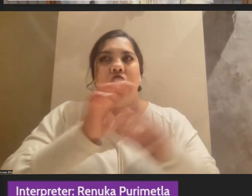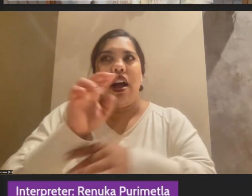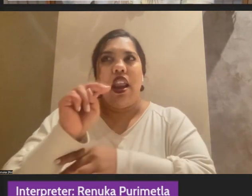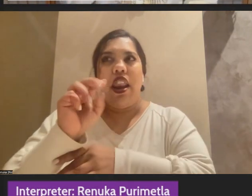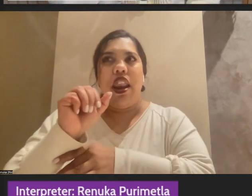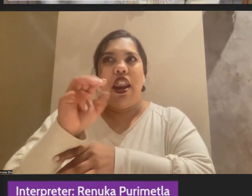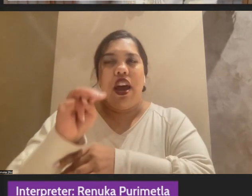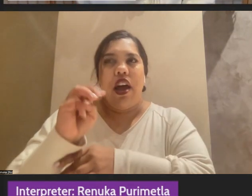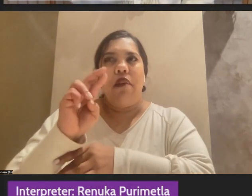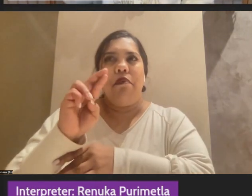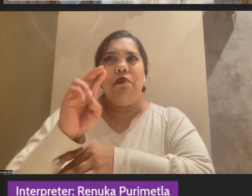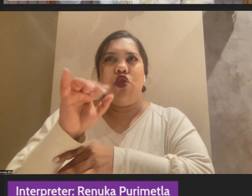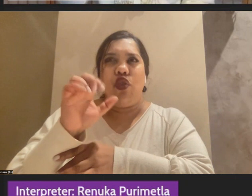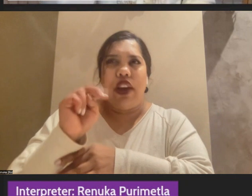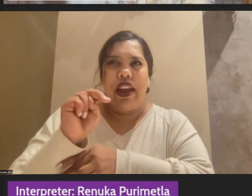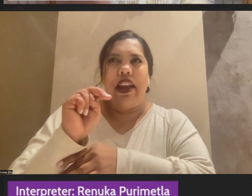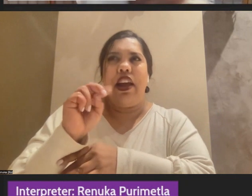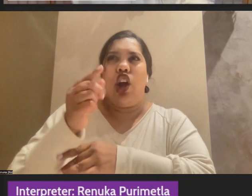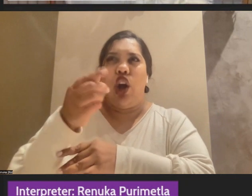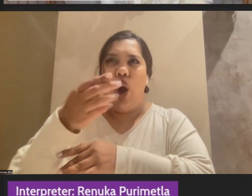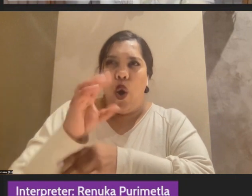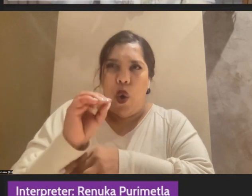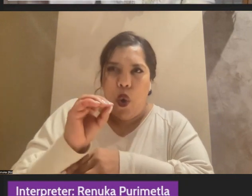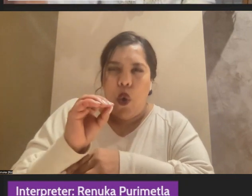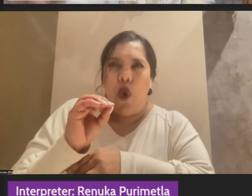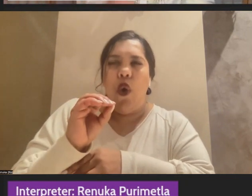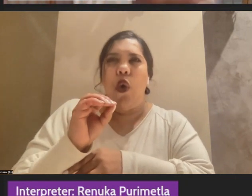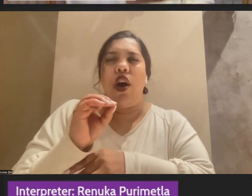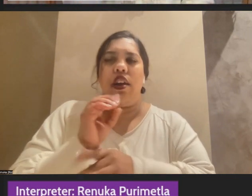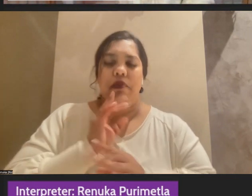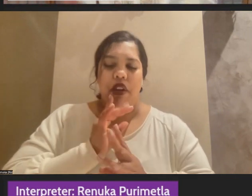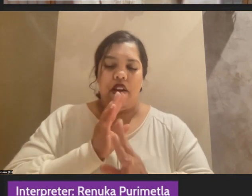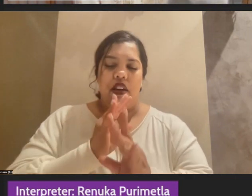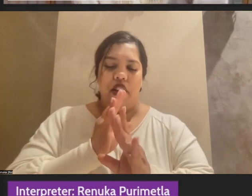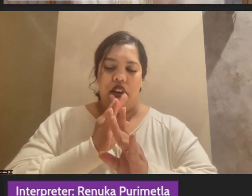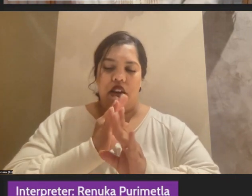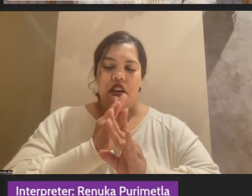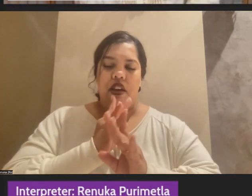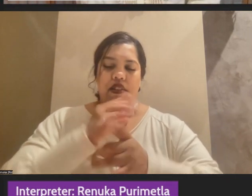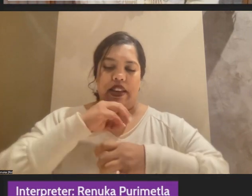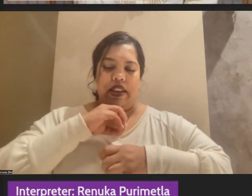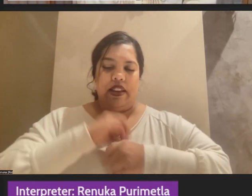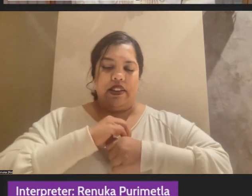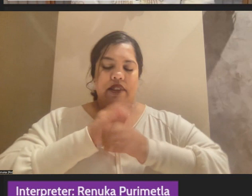And that starts to change how she now relates to all of the people around her, including